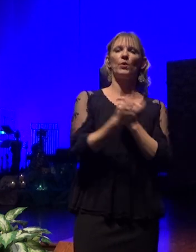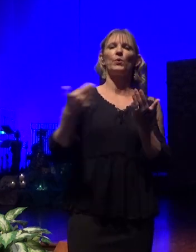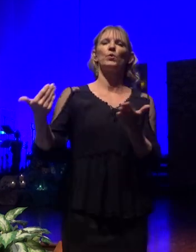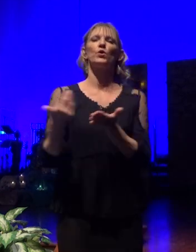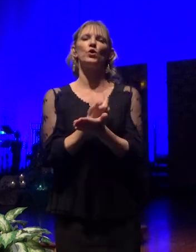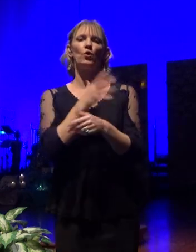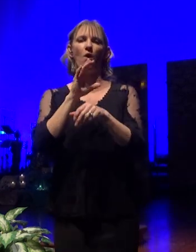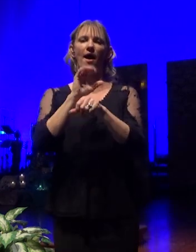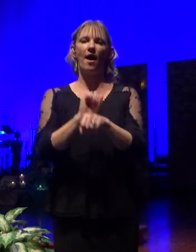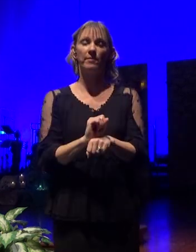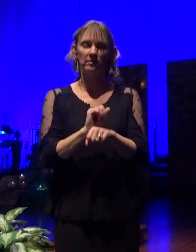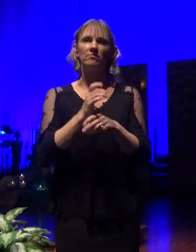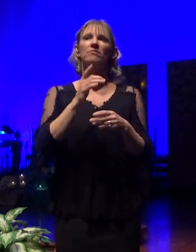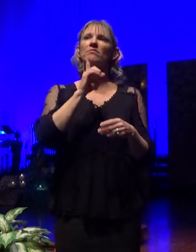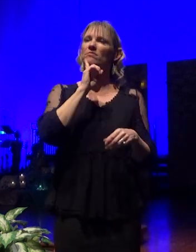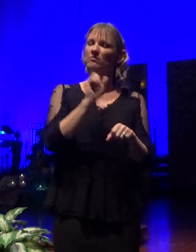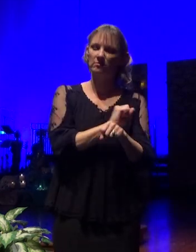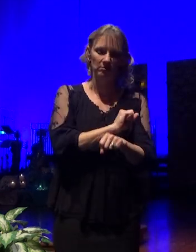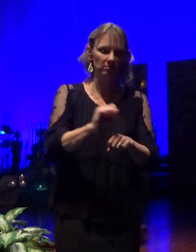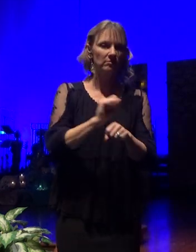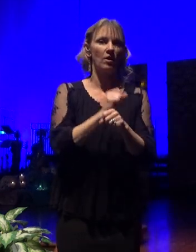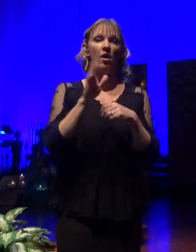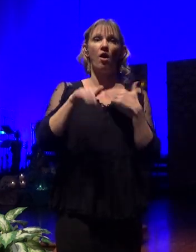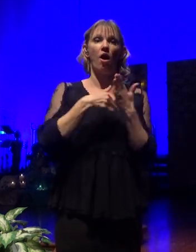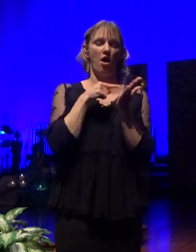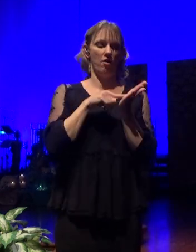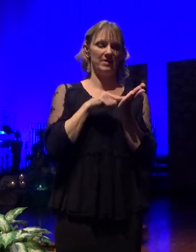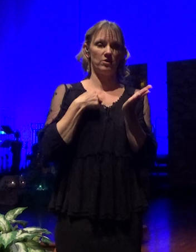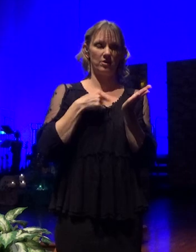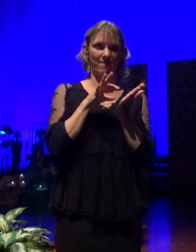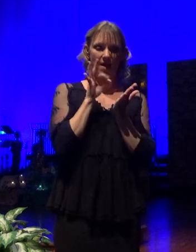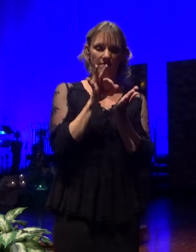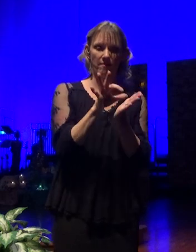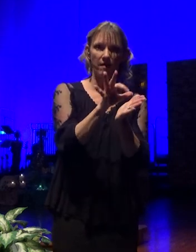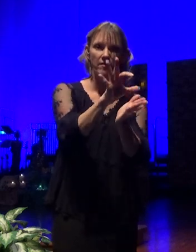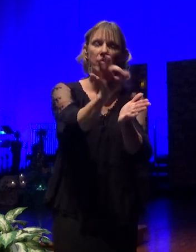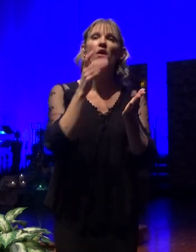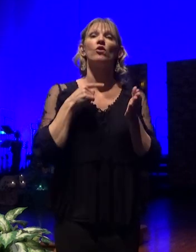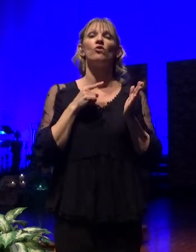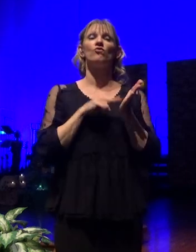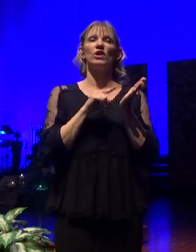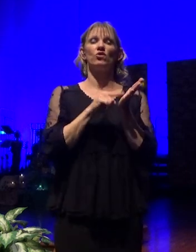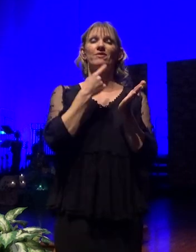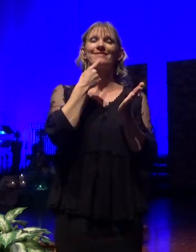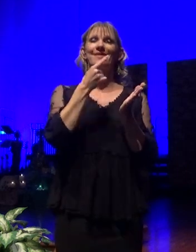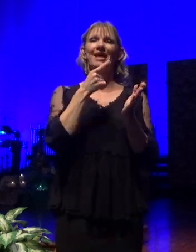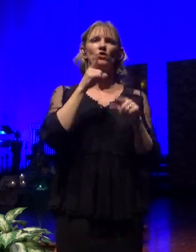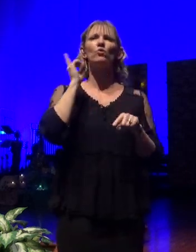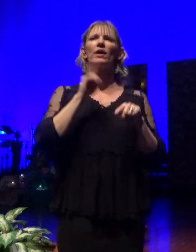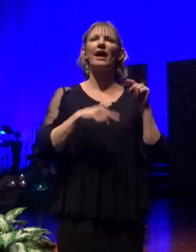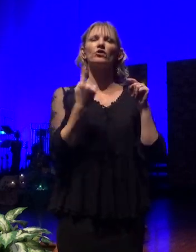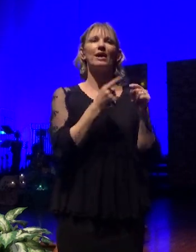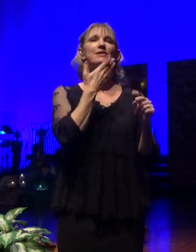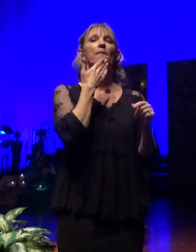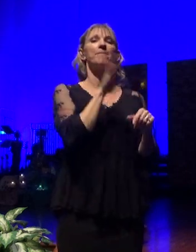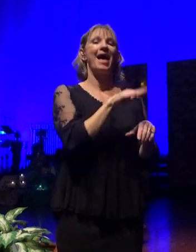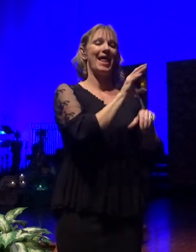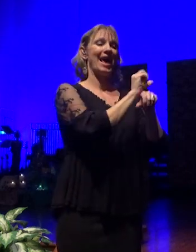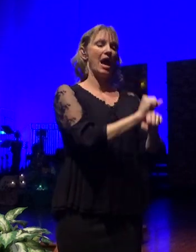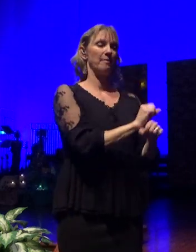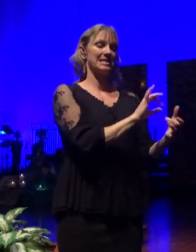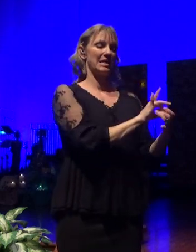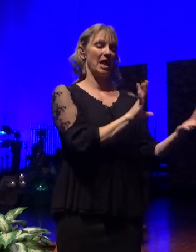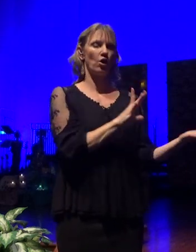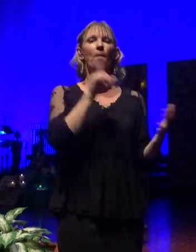Indeed, all of the research that I found said that we can't just let go of bad habits. We have to replace them